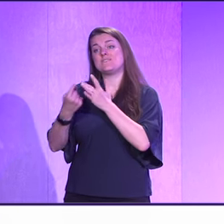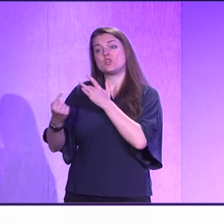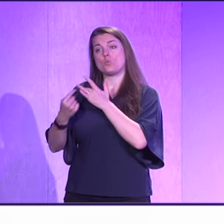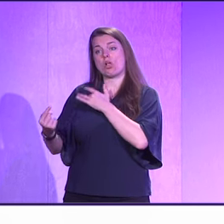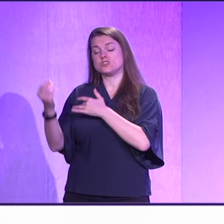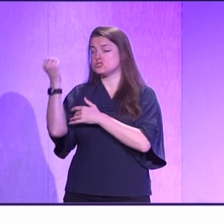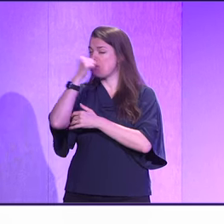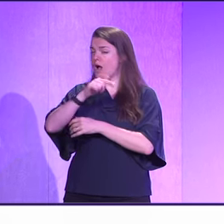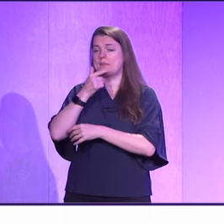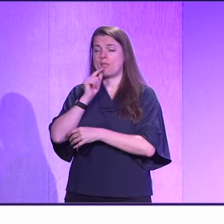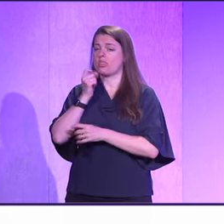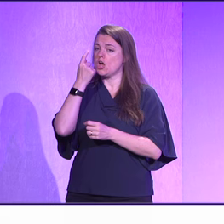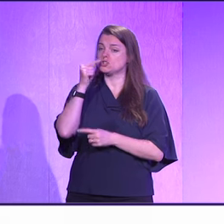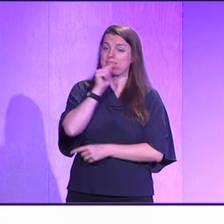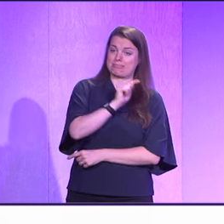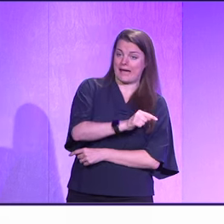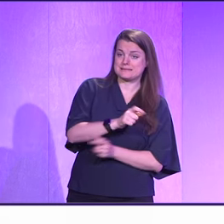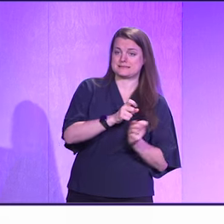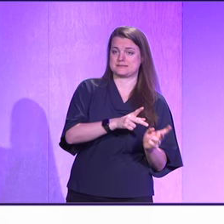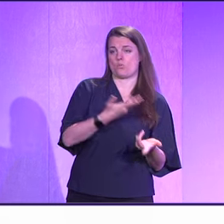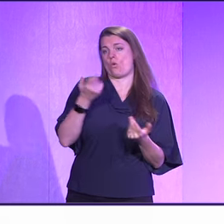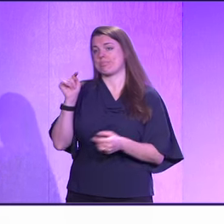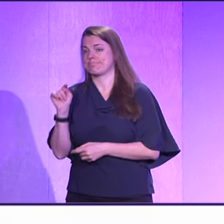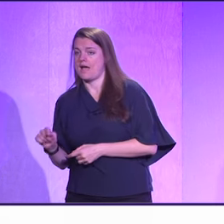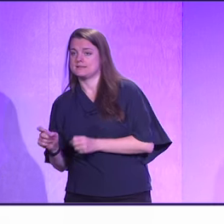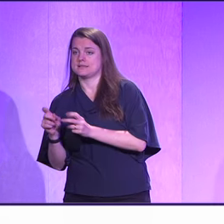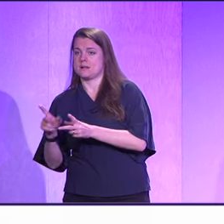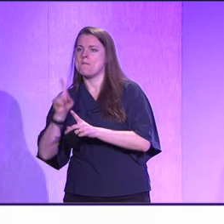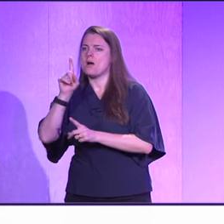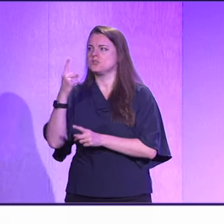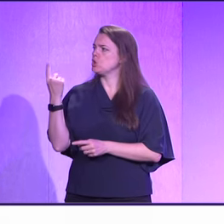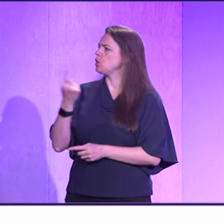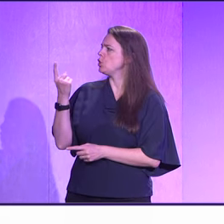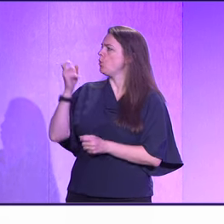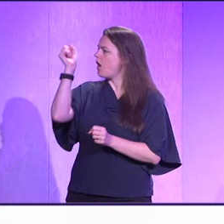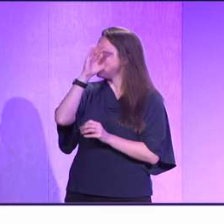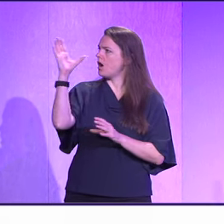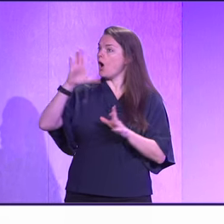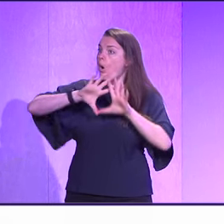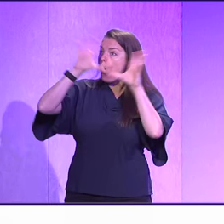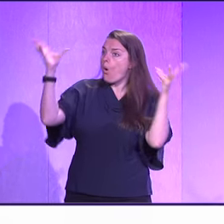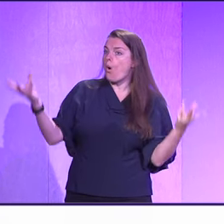individuals, but not so much at the organizational level. No